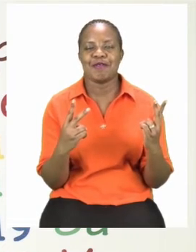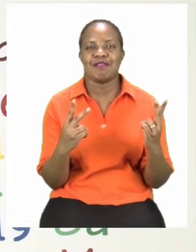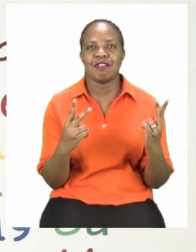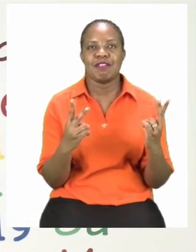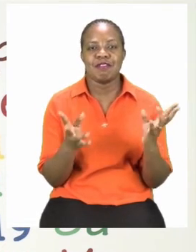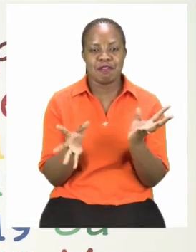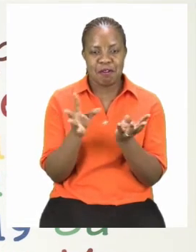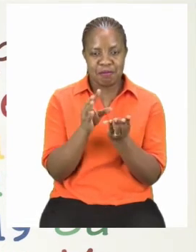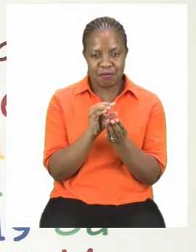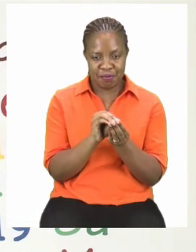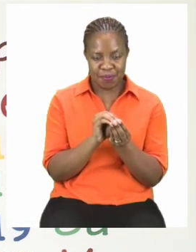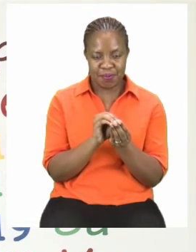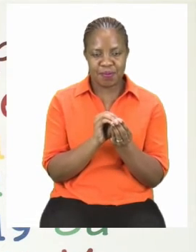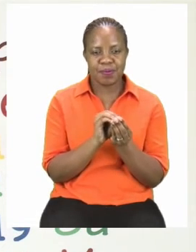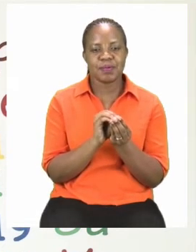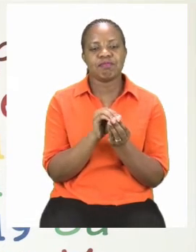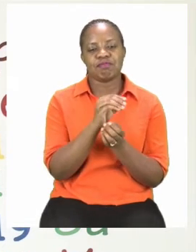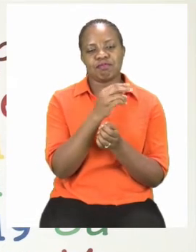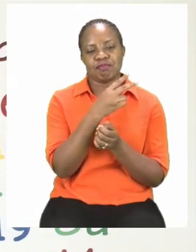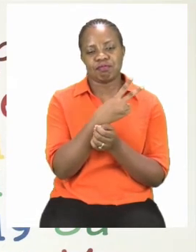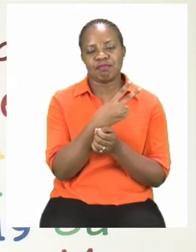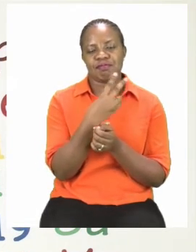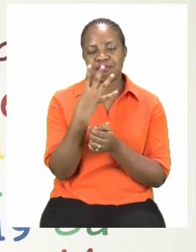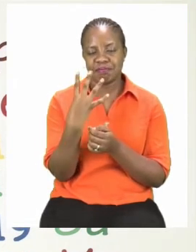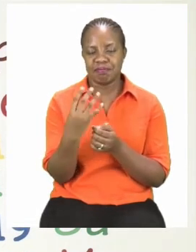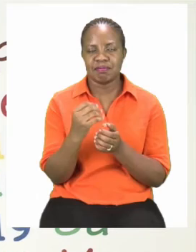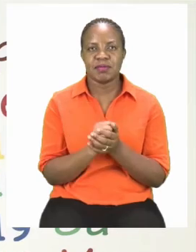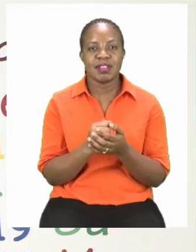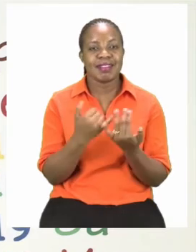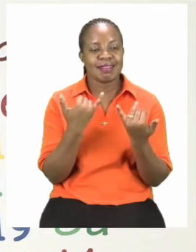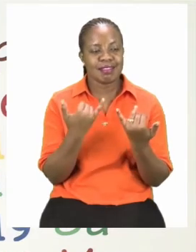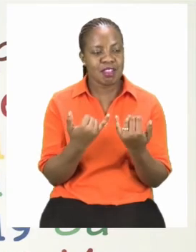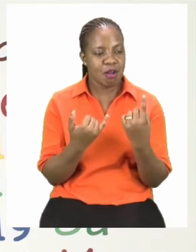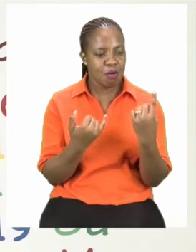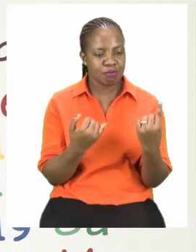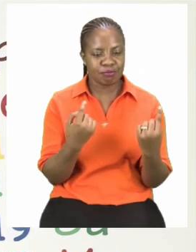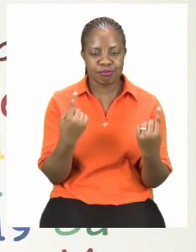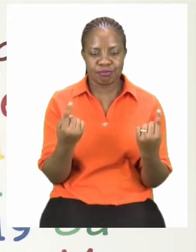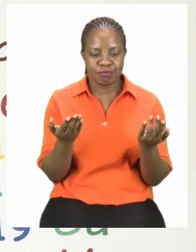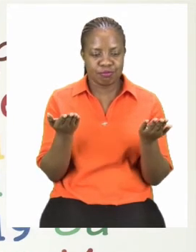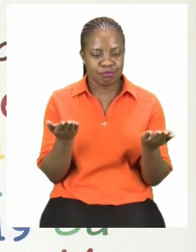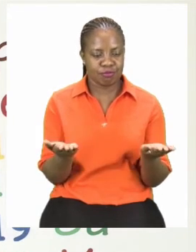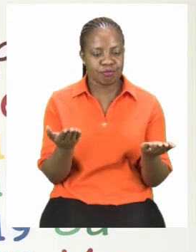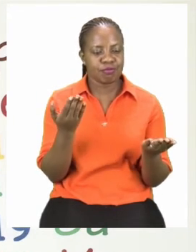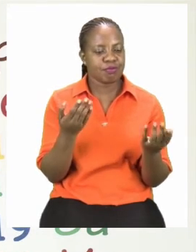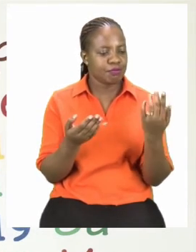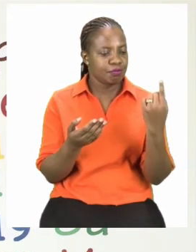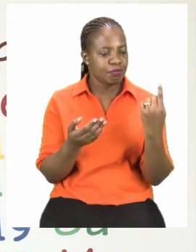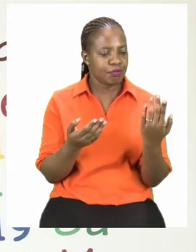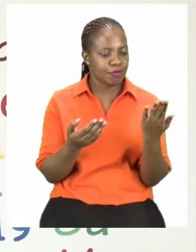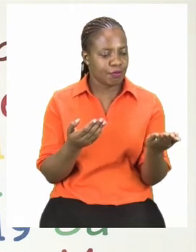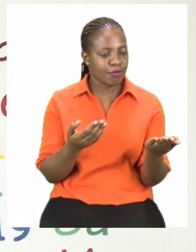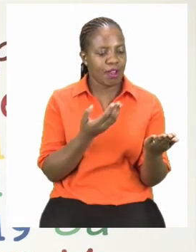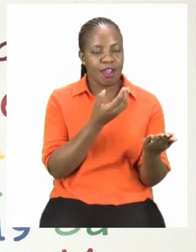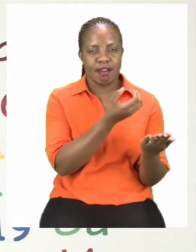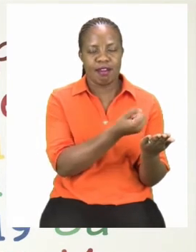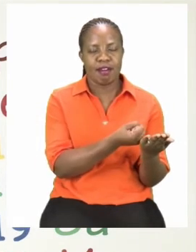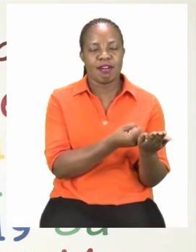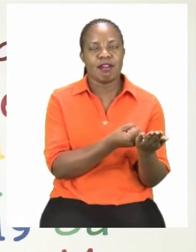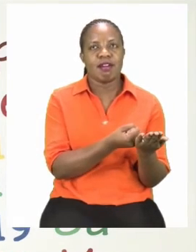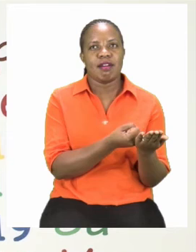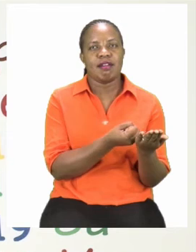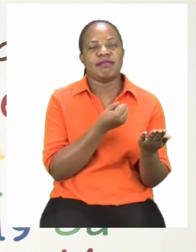the answers. I will see you soon after our advert break. Do you have children in the